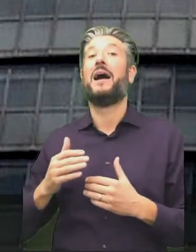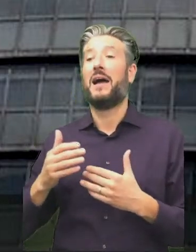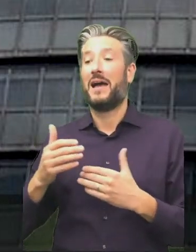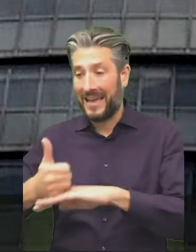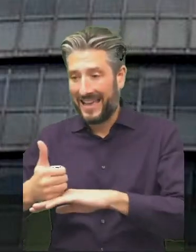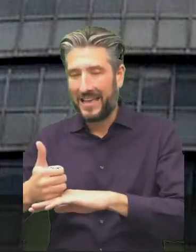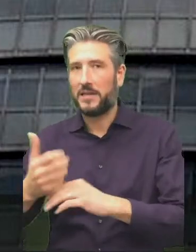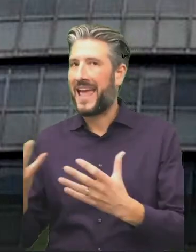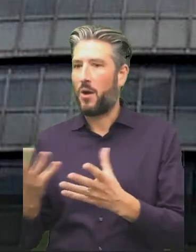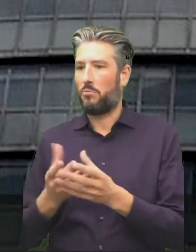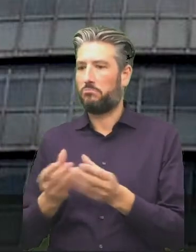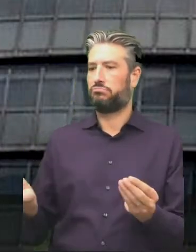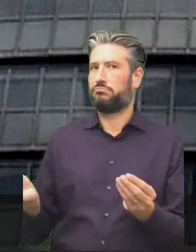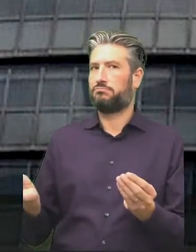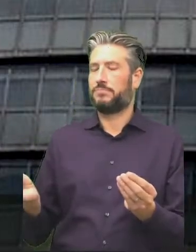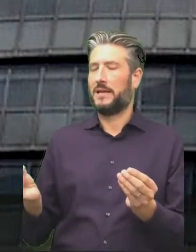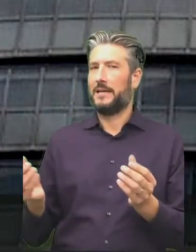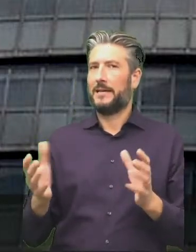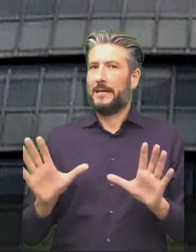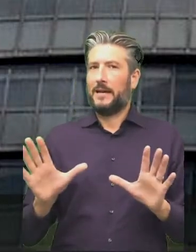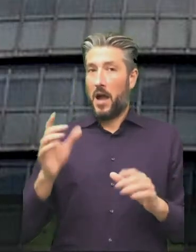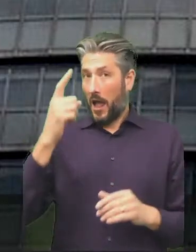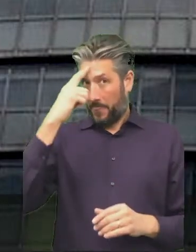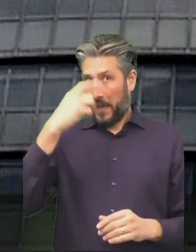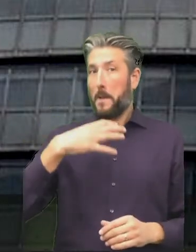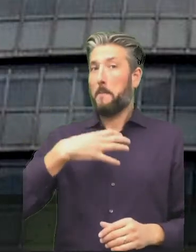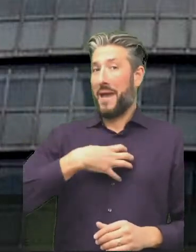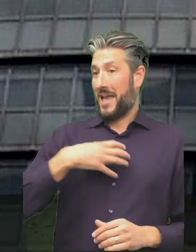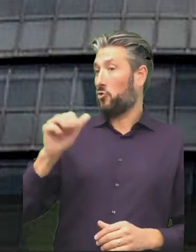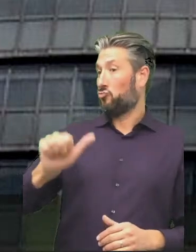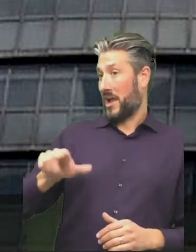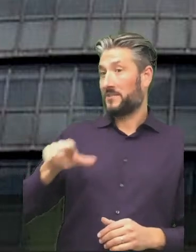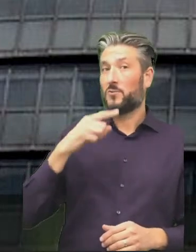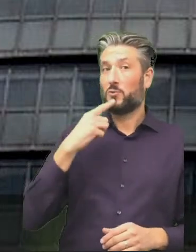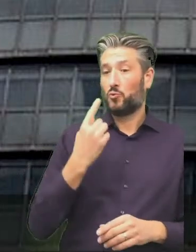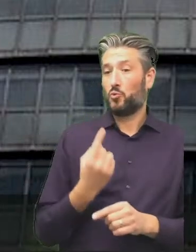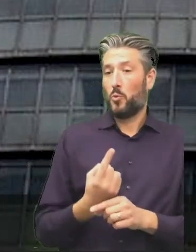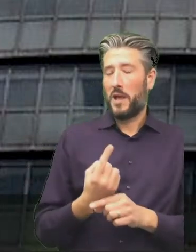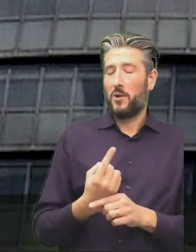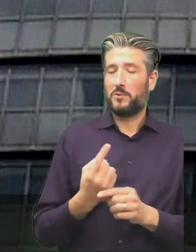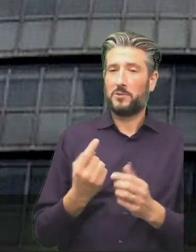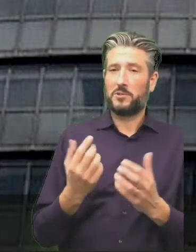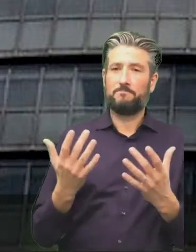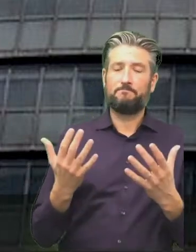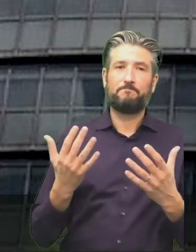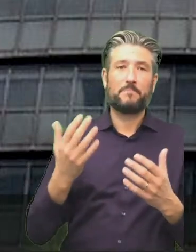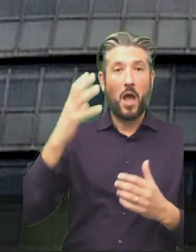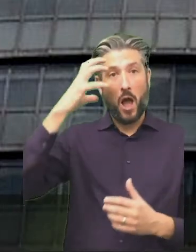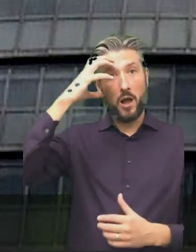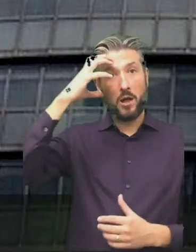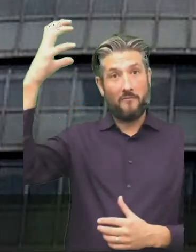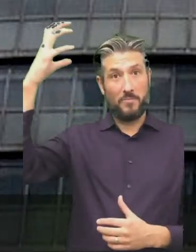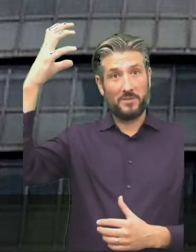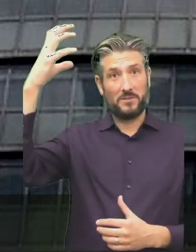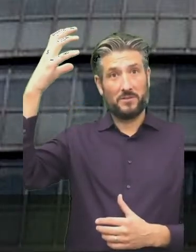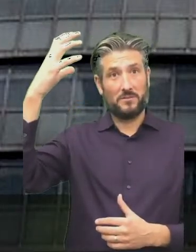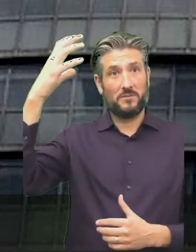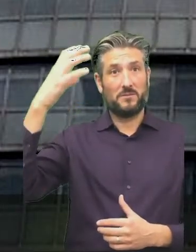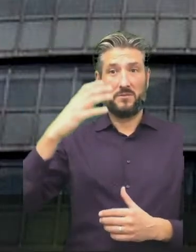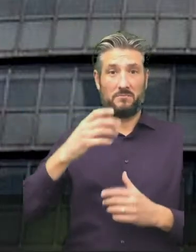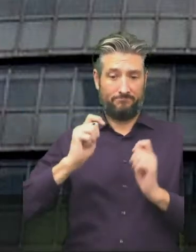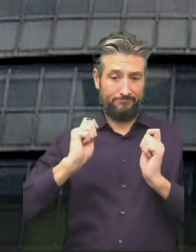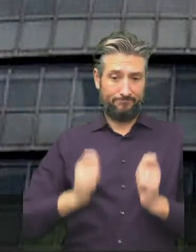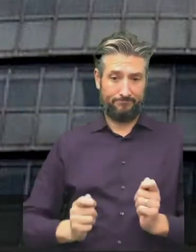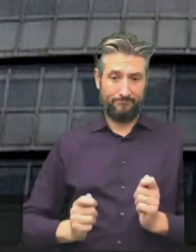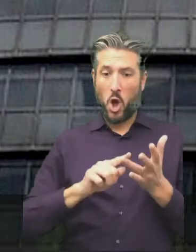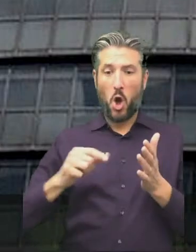whilst what the Mayor said was accurate in the fact that the government set a very tight timeline, nobody